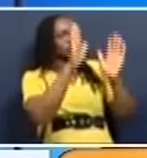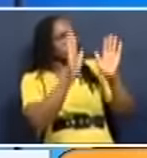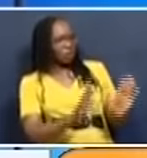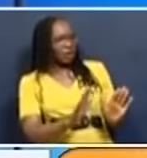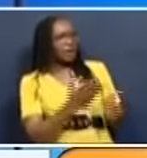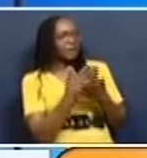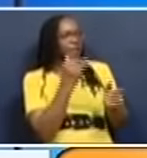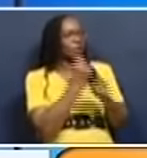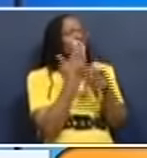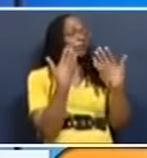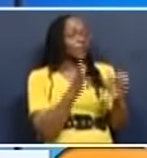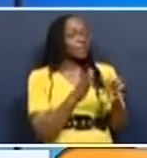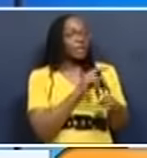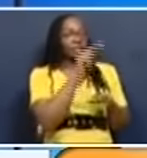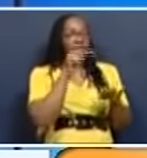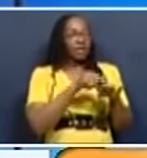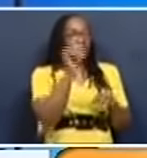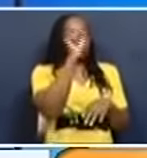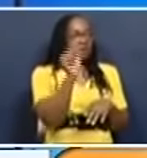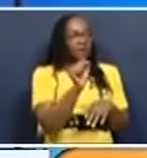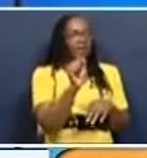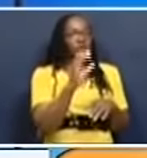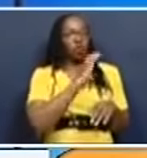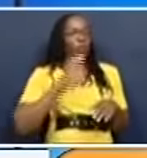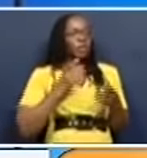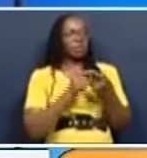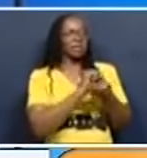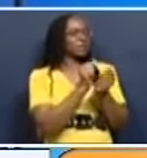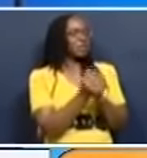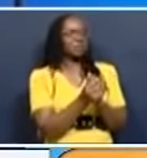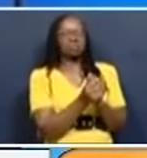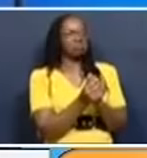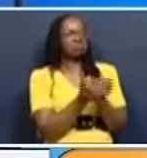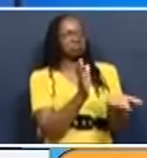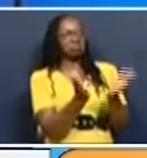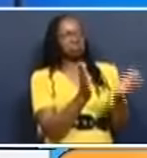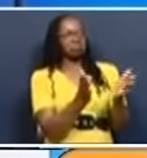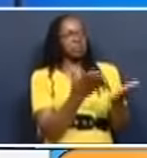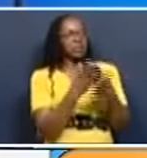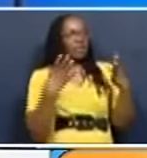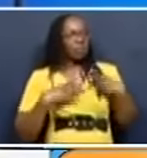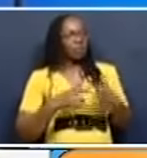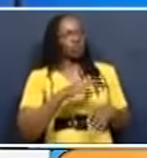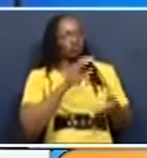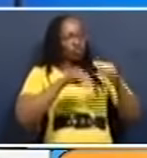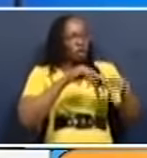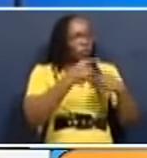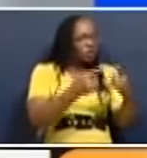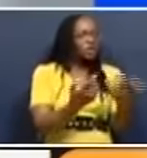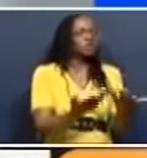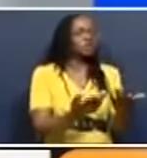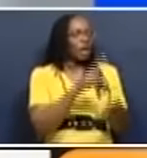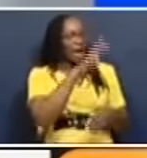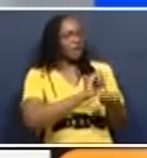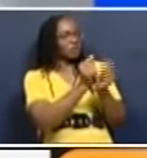has been done also by the National Steering Committee. Yes. But it hasn't really changed much in terms of people being corrupt and still people doing this. I think